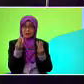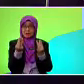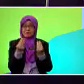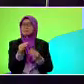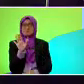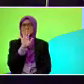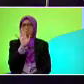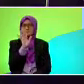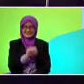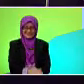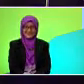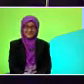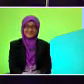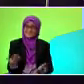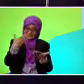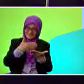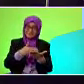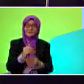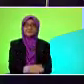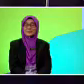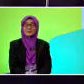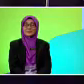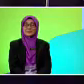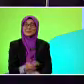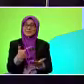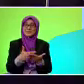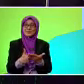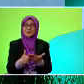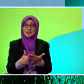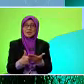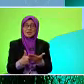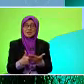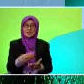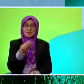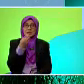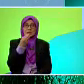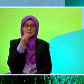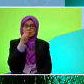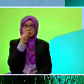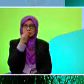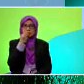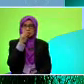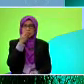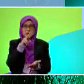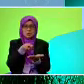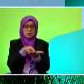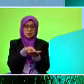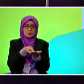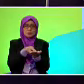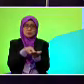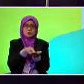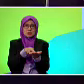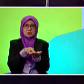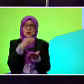Yeah. Okay, so next one we have food poisoning. Okay. Bella, she has raised